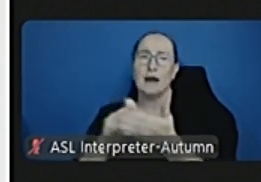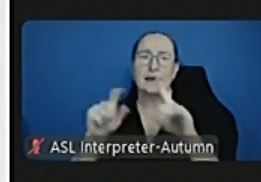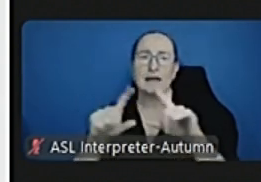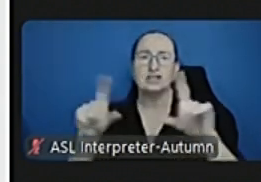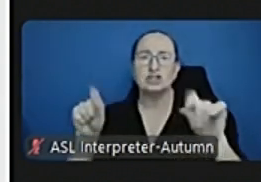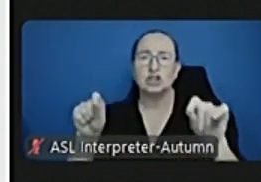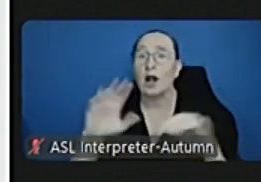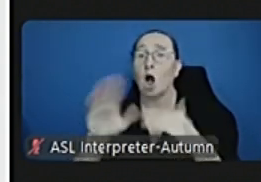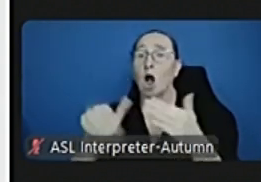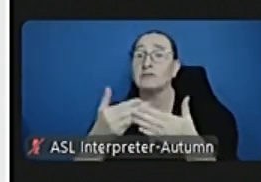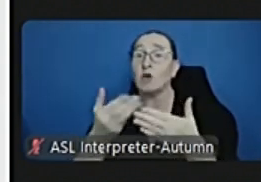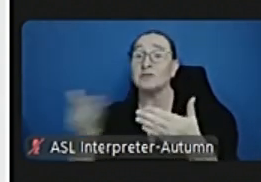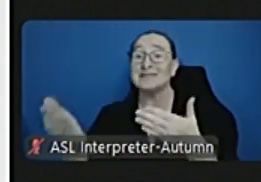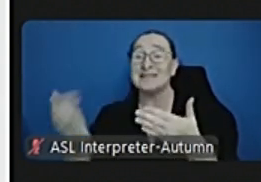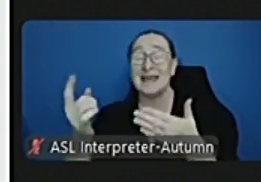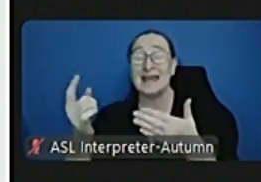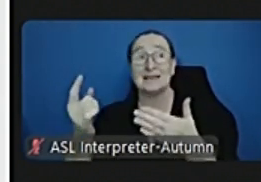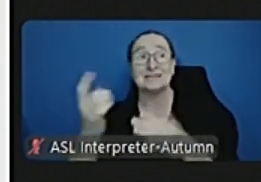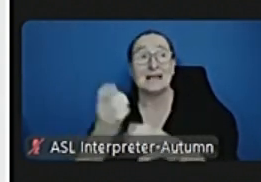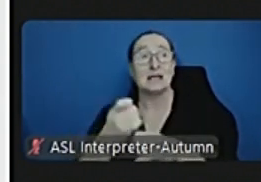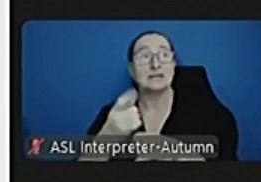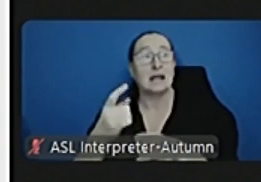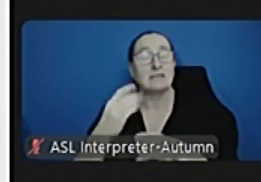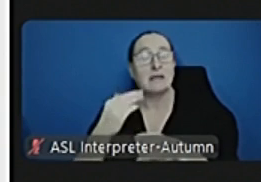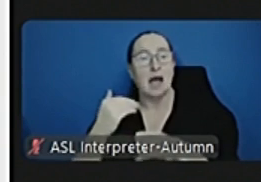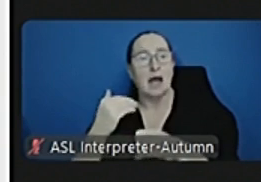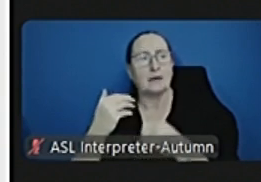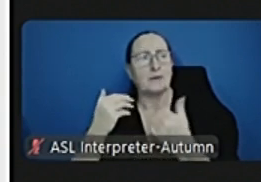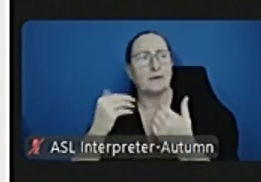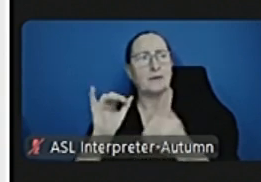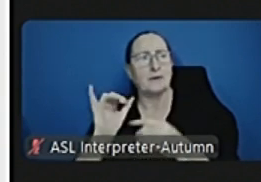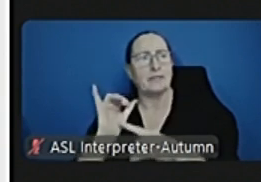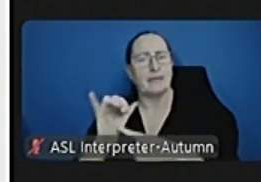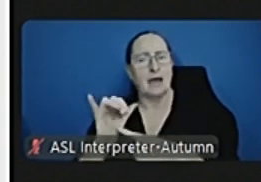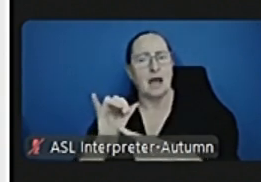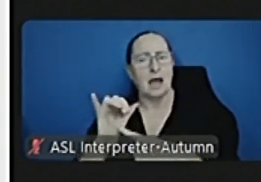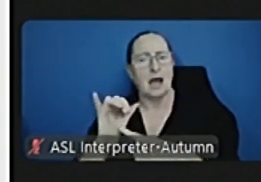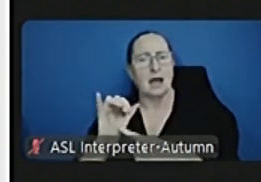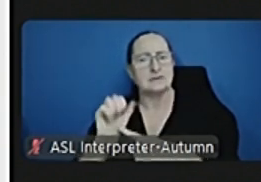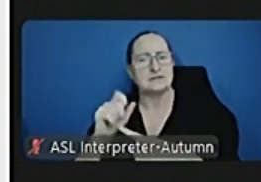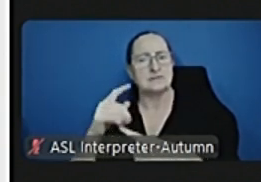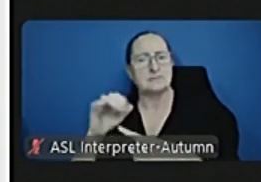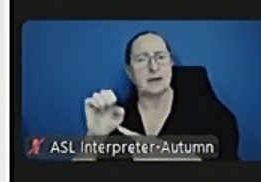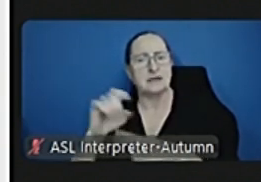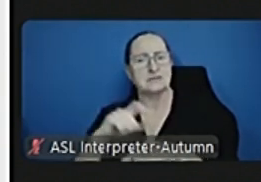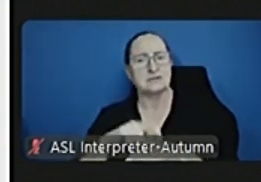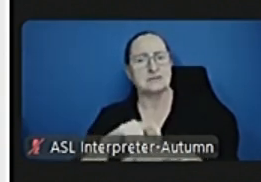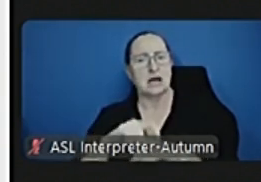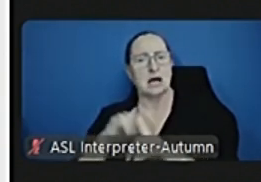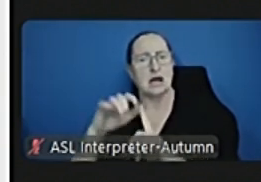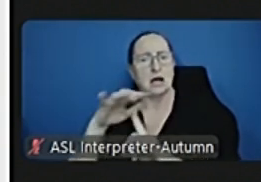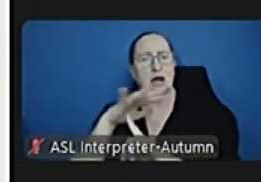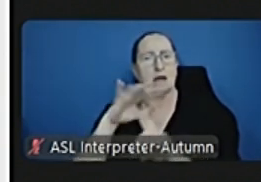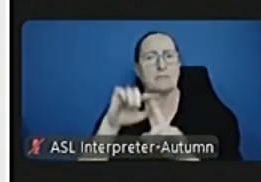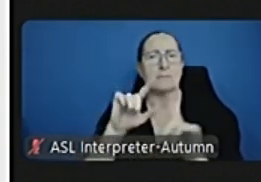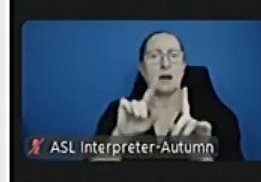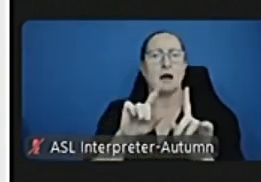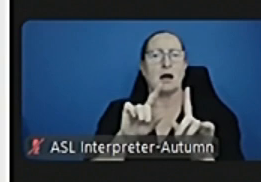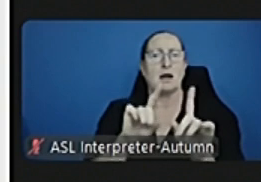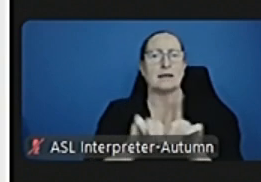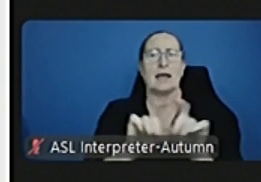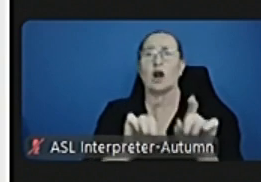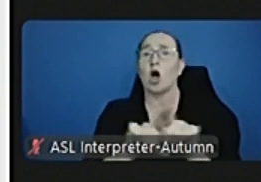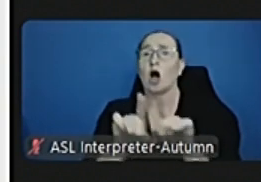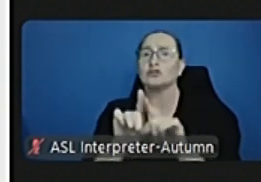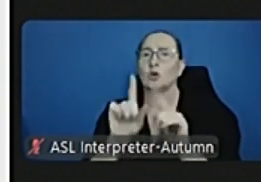take that sense of this is where something is in space and time. But that can also be complicated as